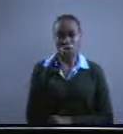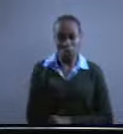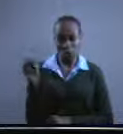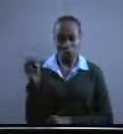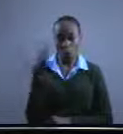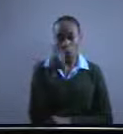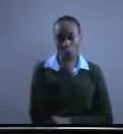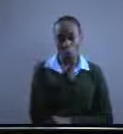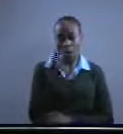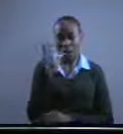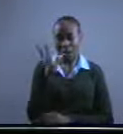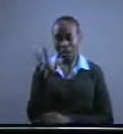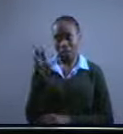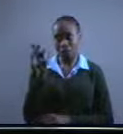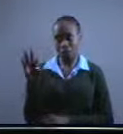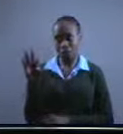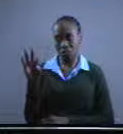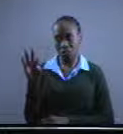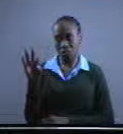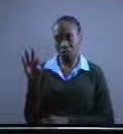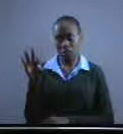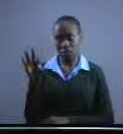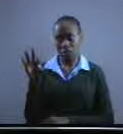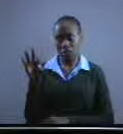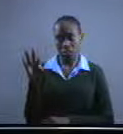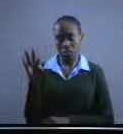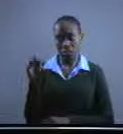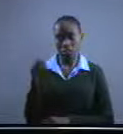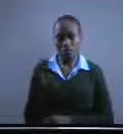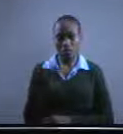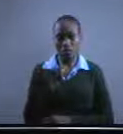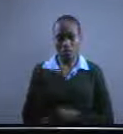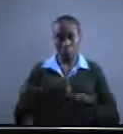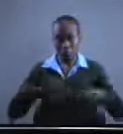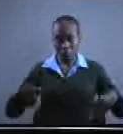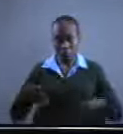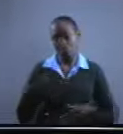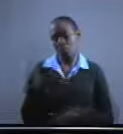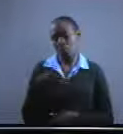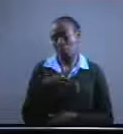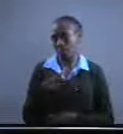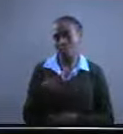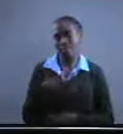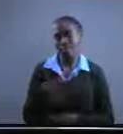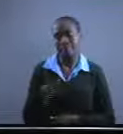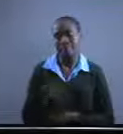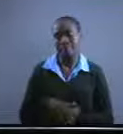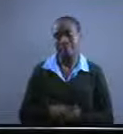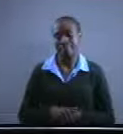are 183. There are no abstentions.